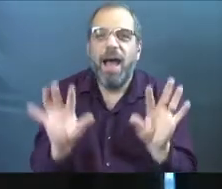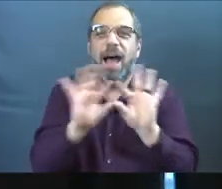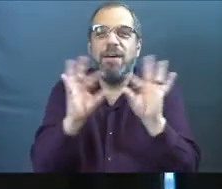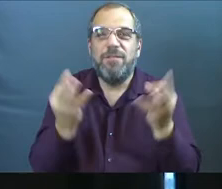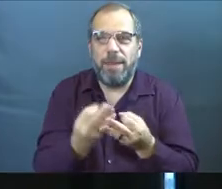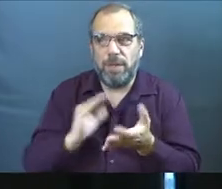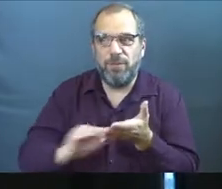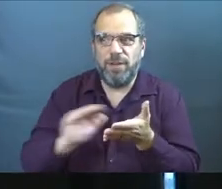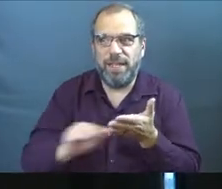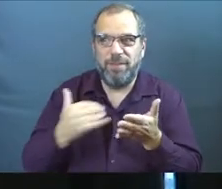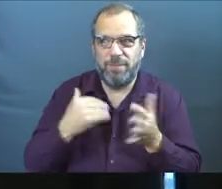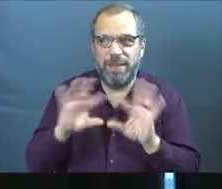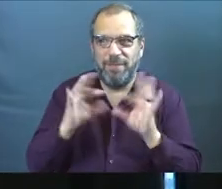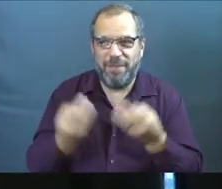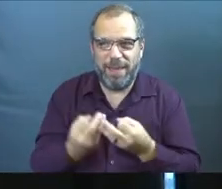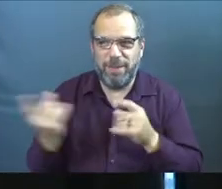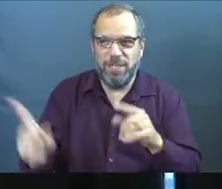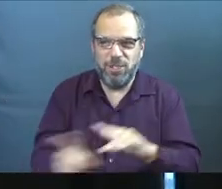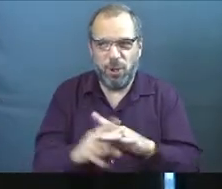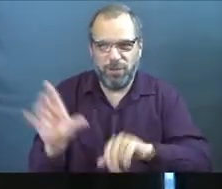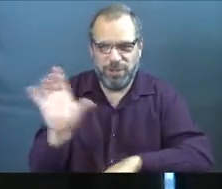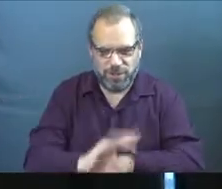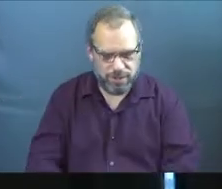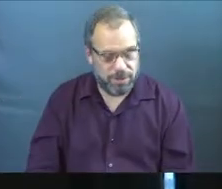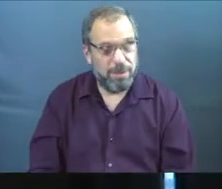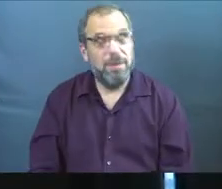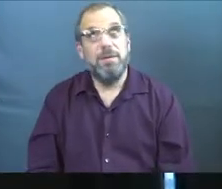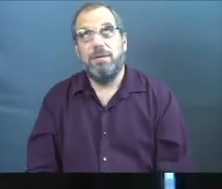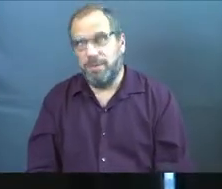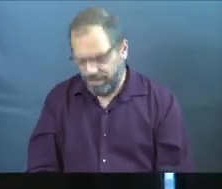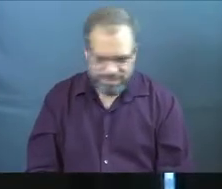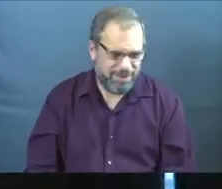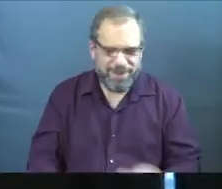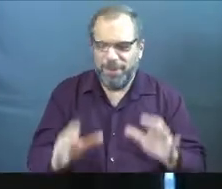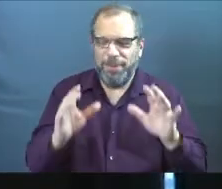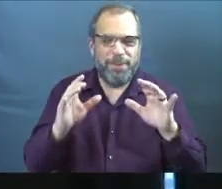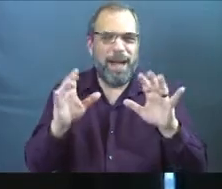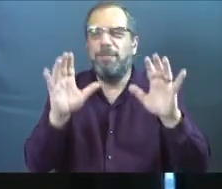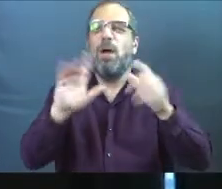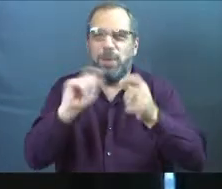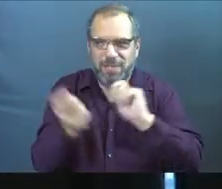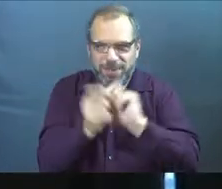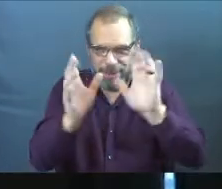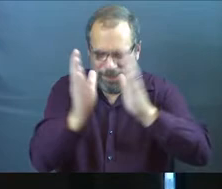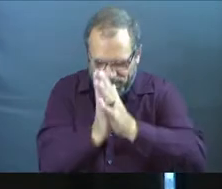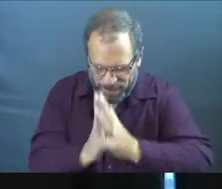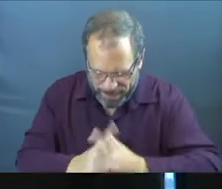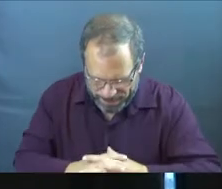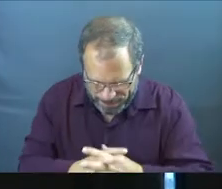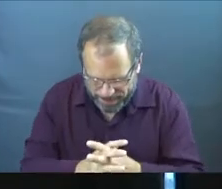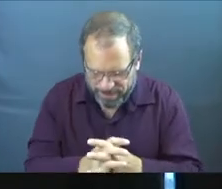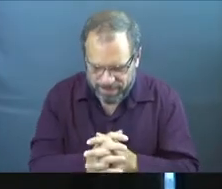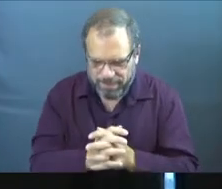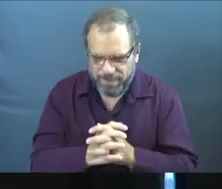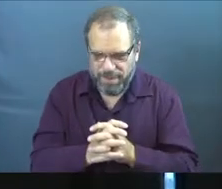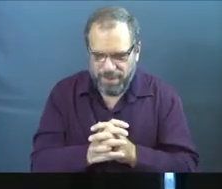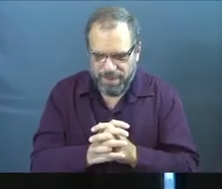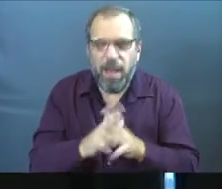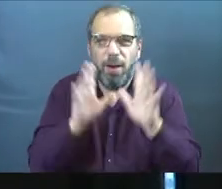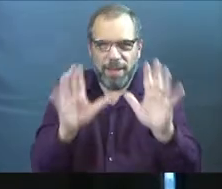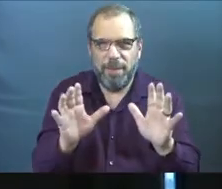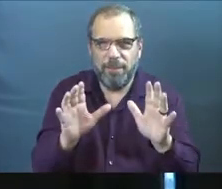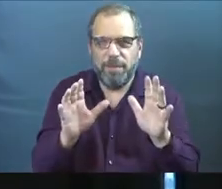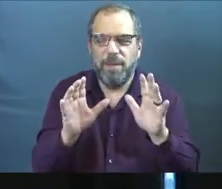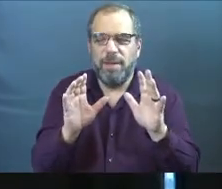Family and forgiveness message coming to a church near you real soon, folks. We're gonna change things up. All